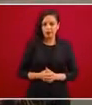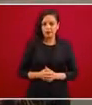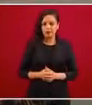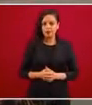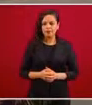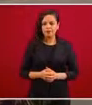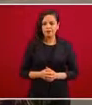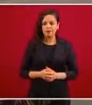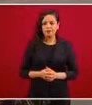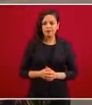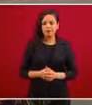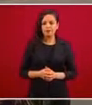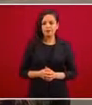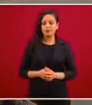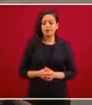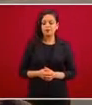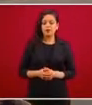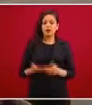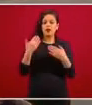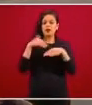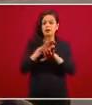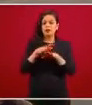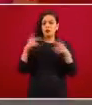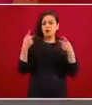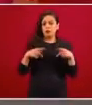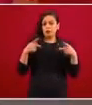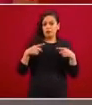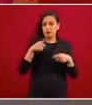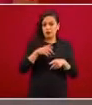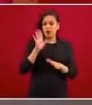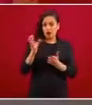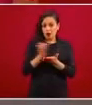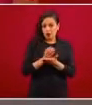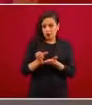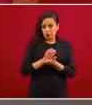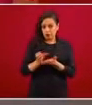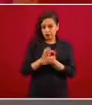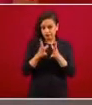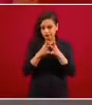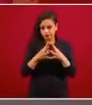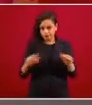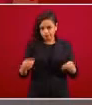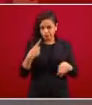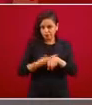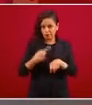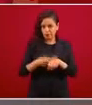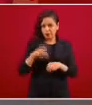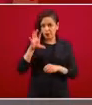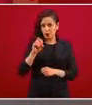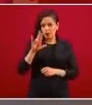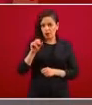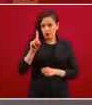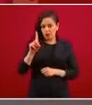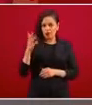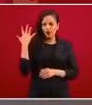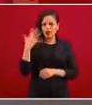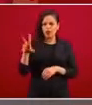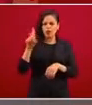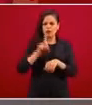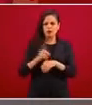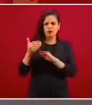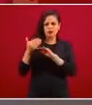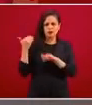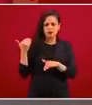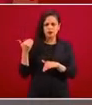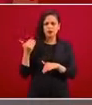can take the necessary precautions. And talking about the recovered patients, it is the